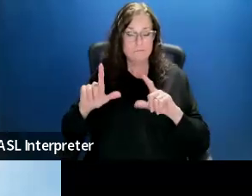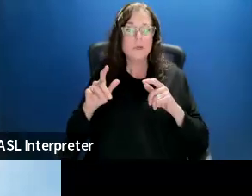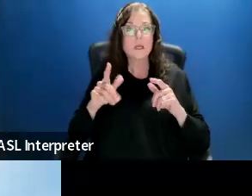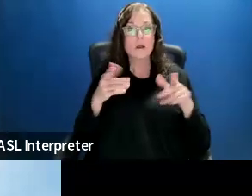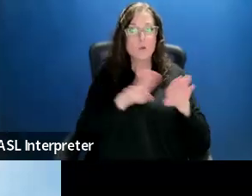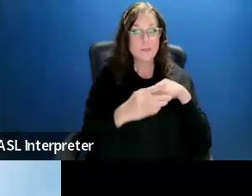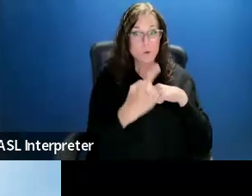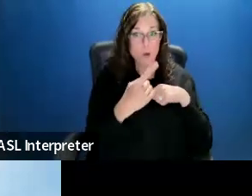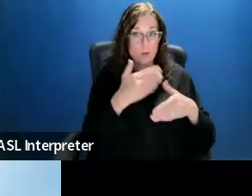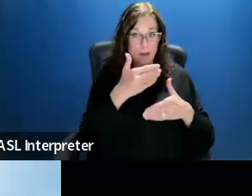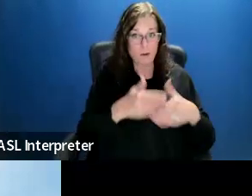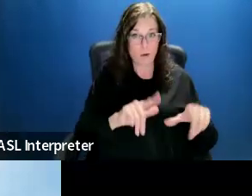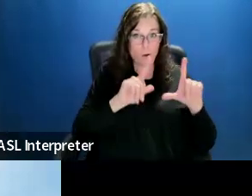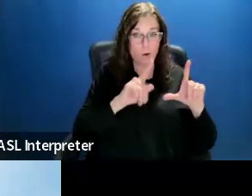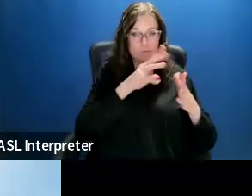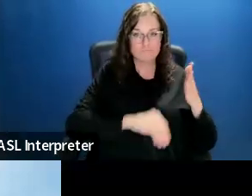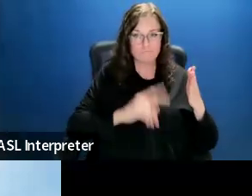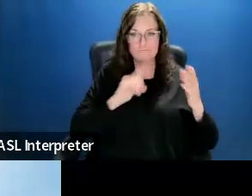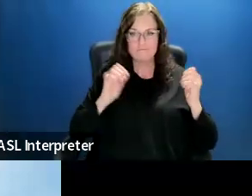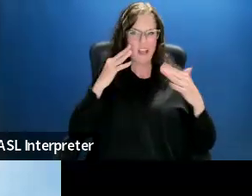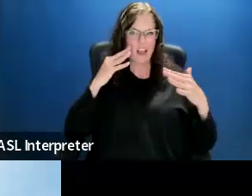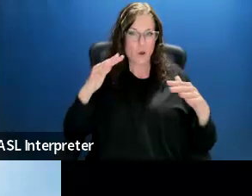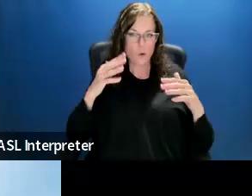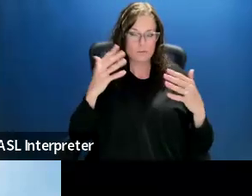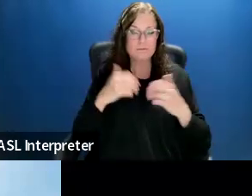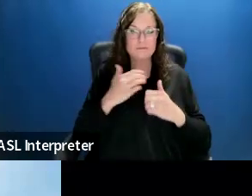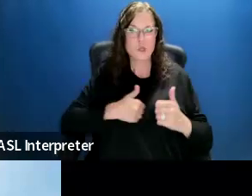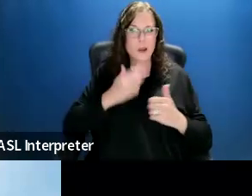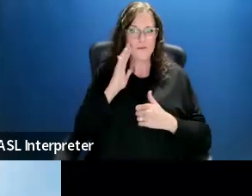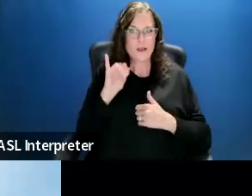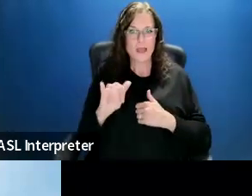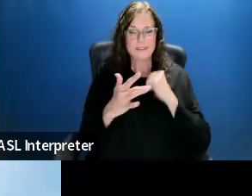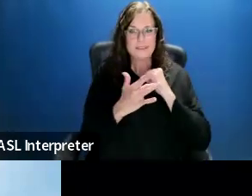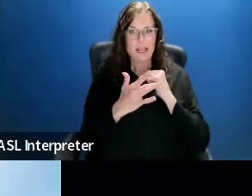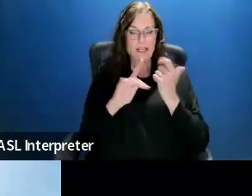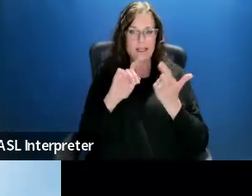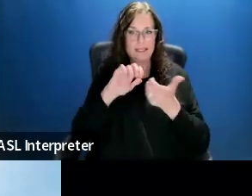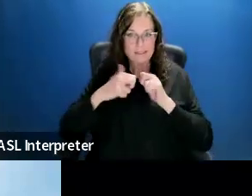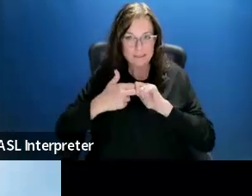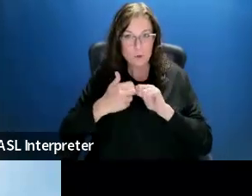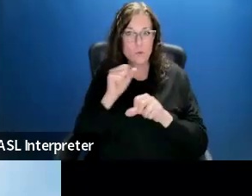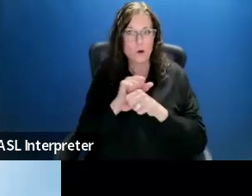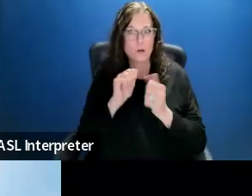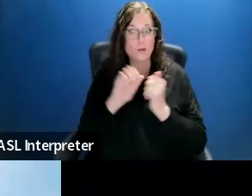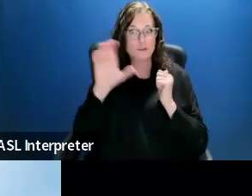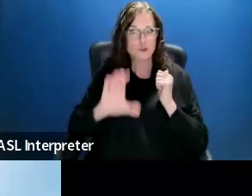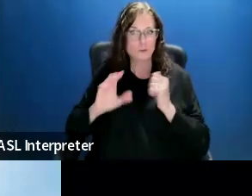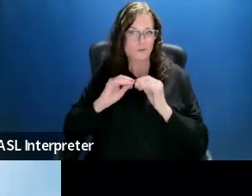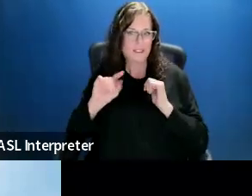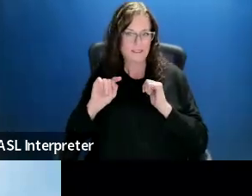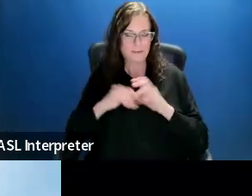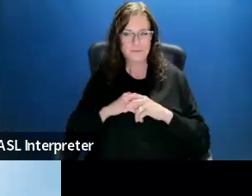Closing one of these windows will remove that echo. We apologize for this tech glitch, and we are working with Zoom to fix it.